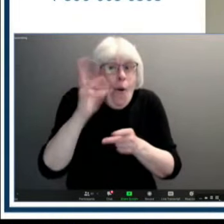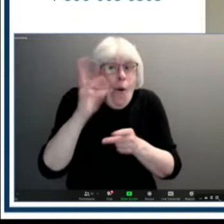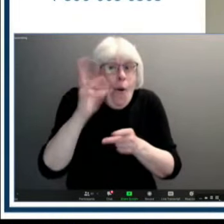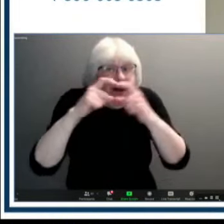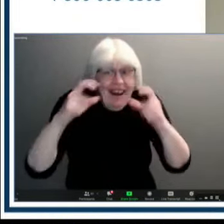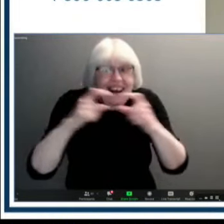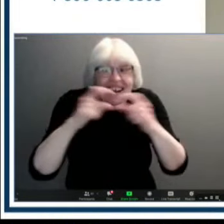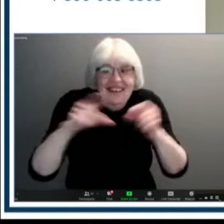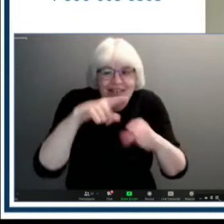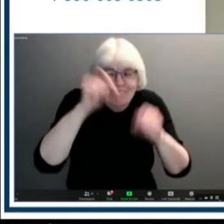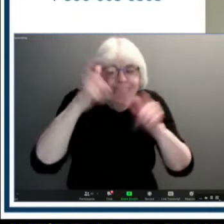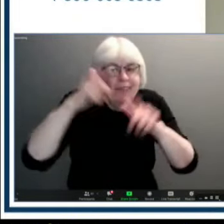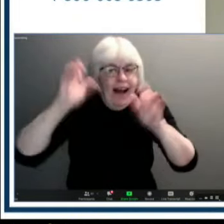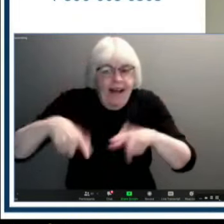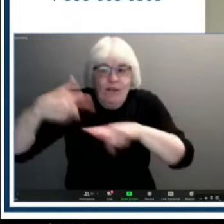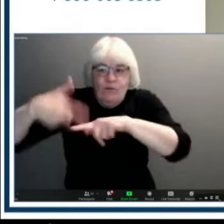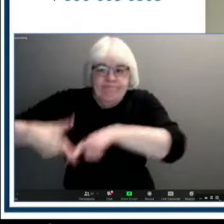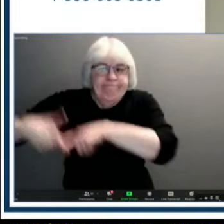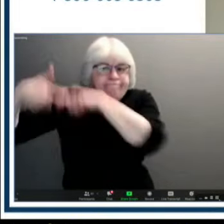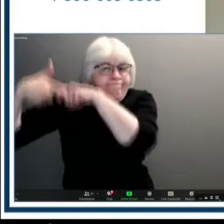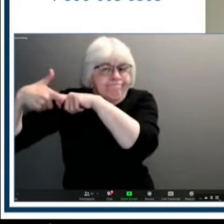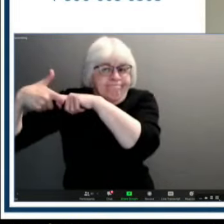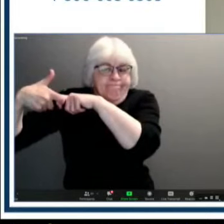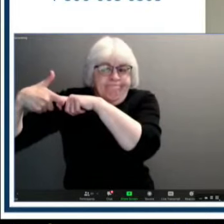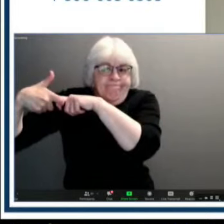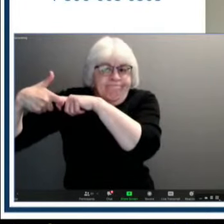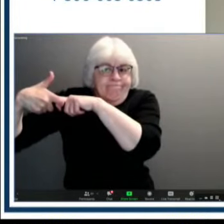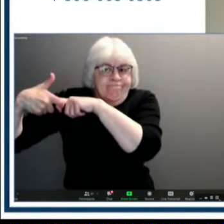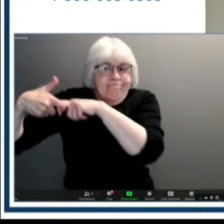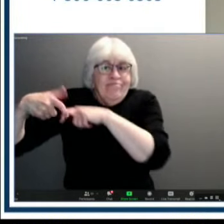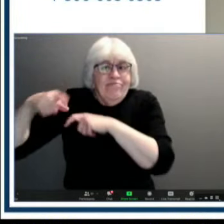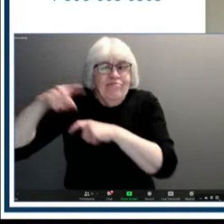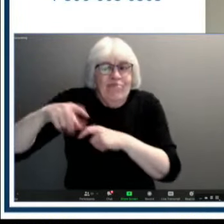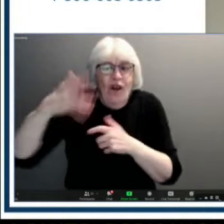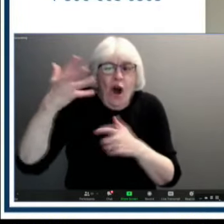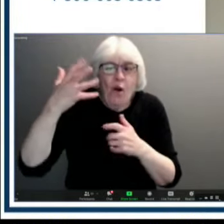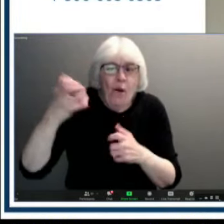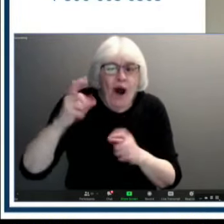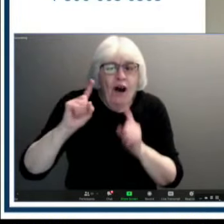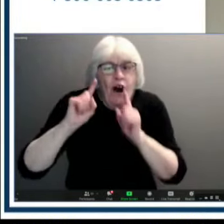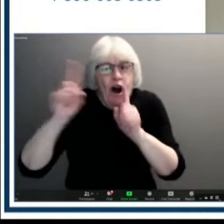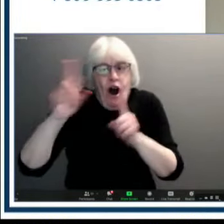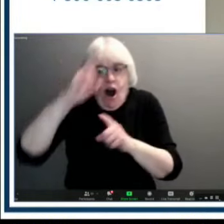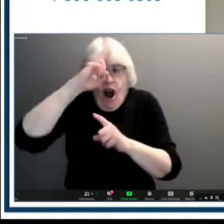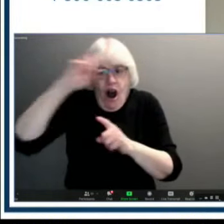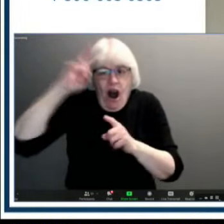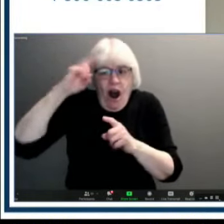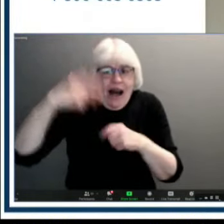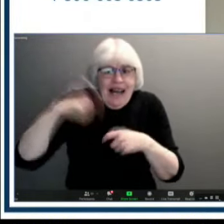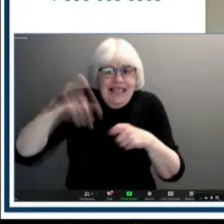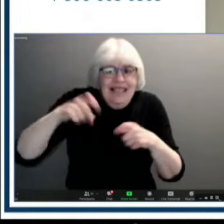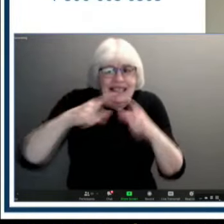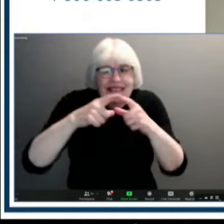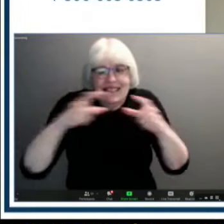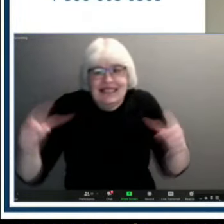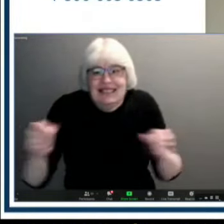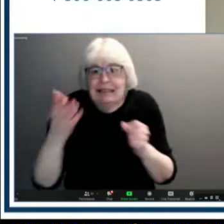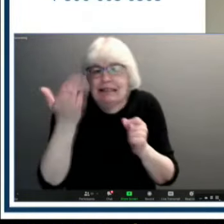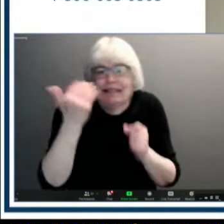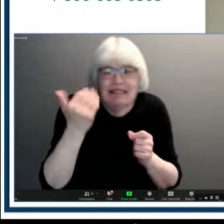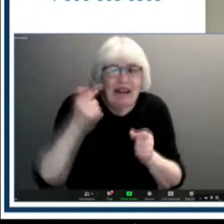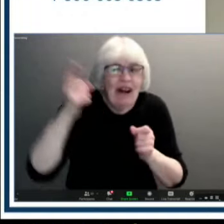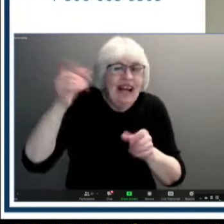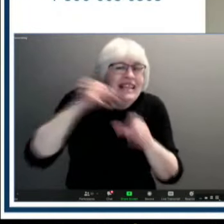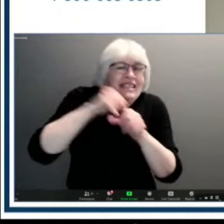if you're going to hospitals or pharmacies looking for rapid tests, please stop. You won't find any there either. And